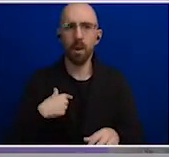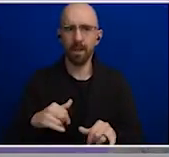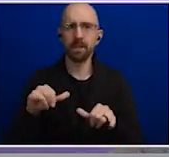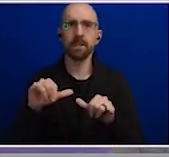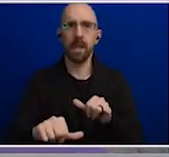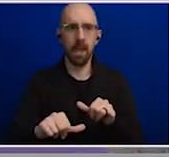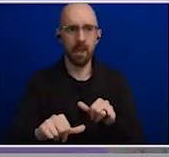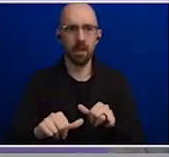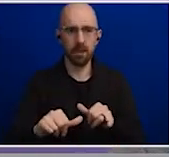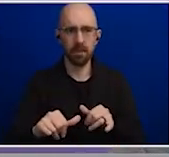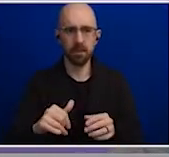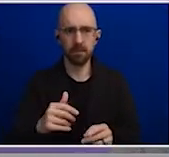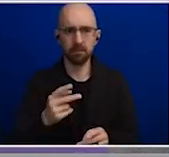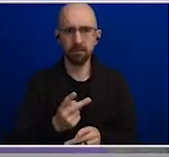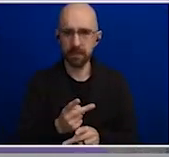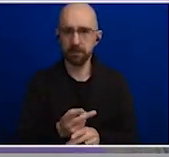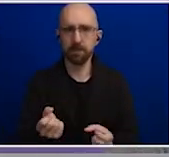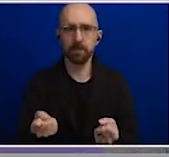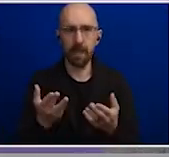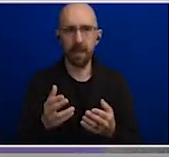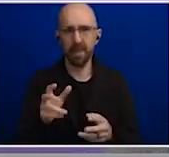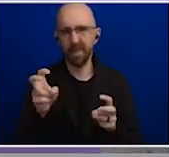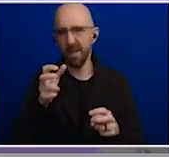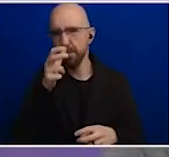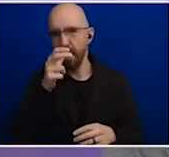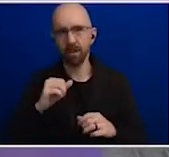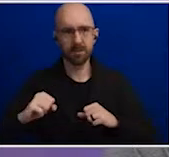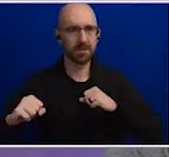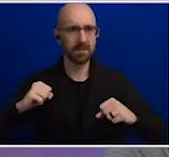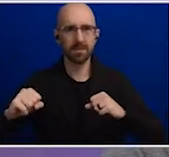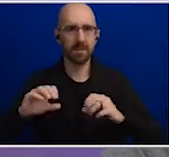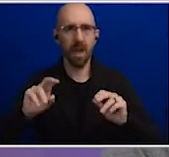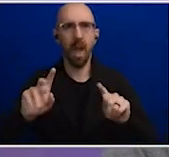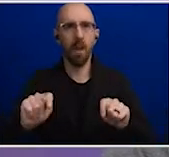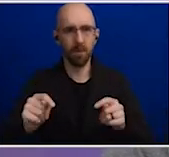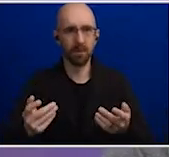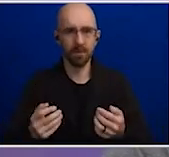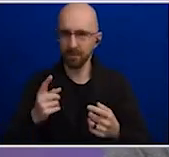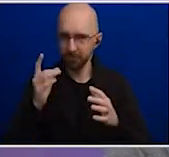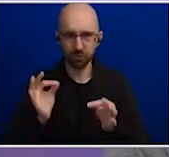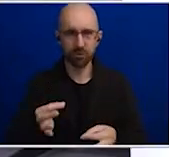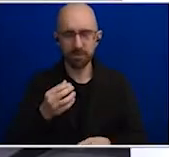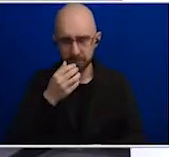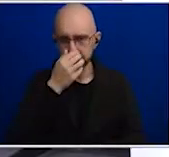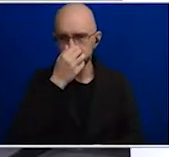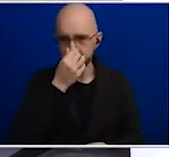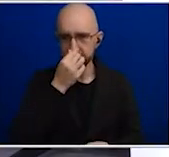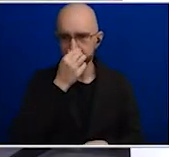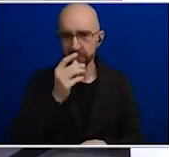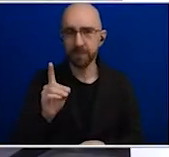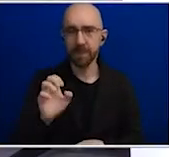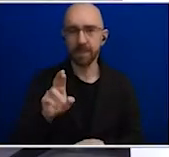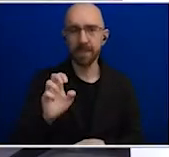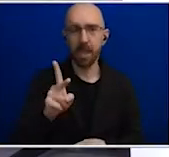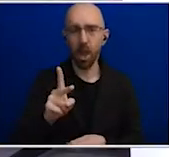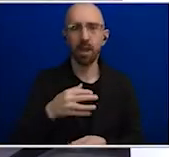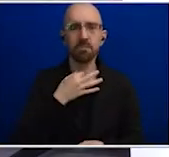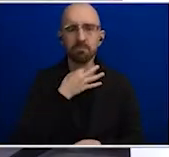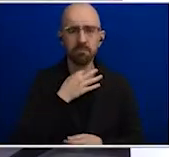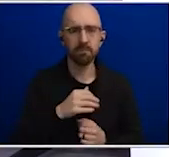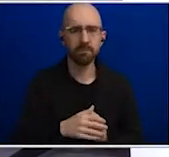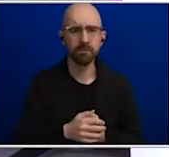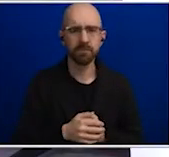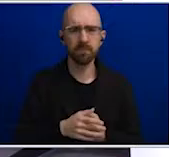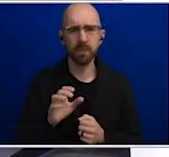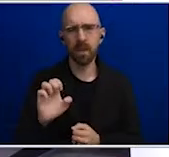Keep as many bugs out of me as possible, for sure, yeah. Derek wants to know, is ECMO